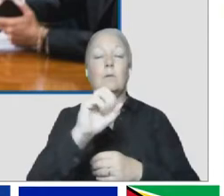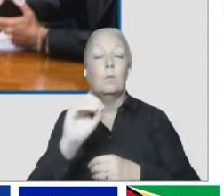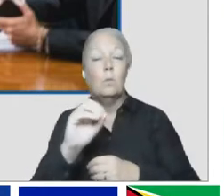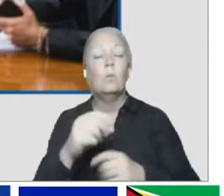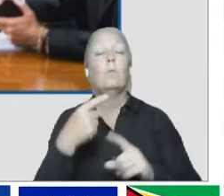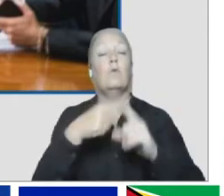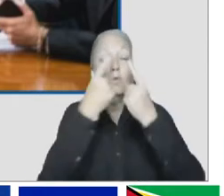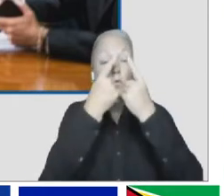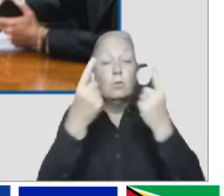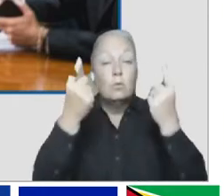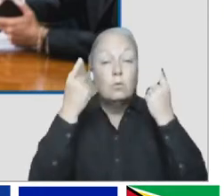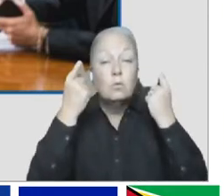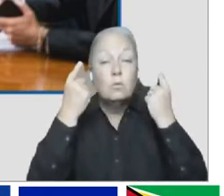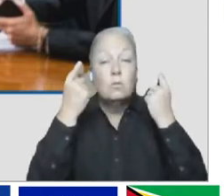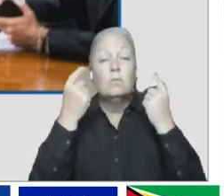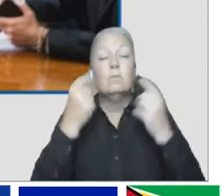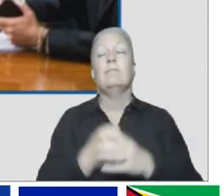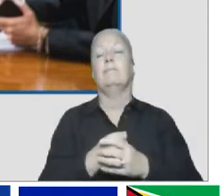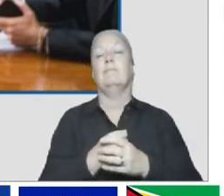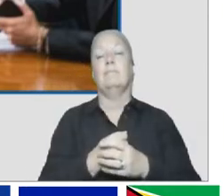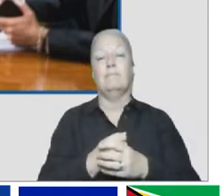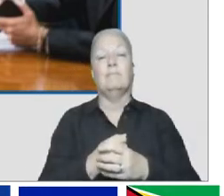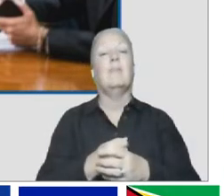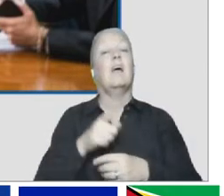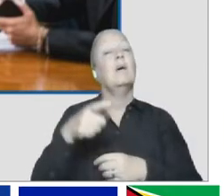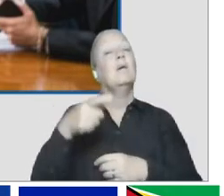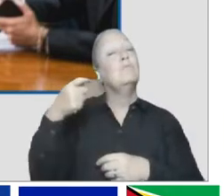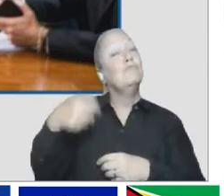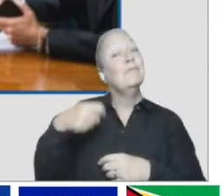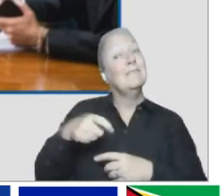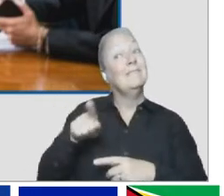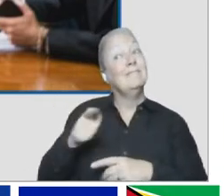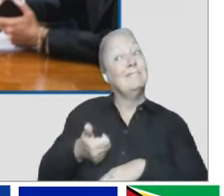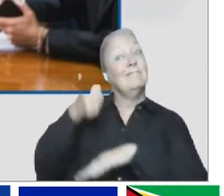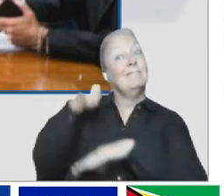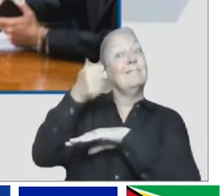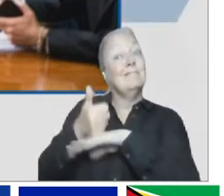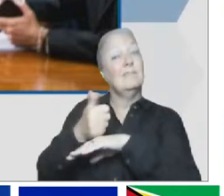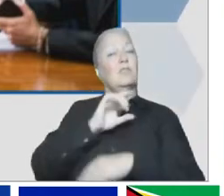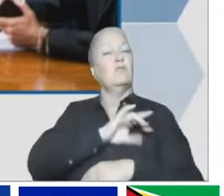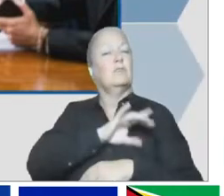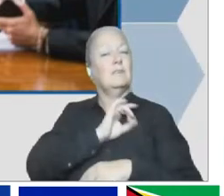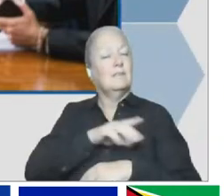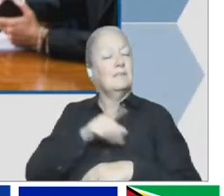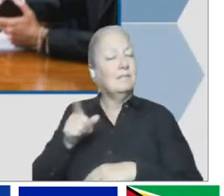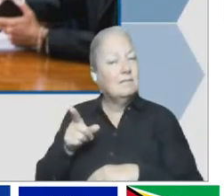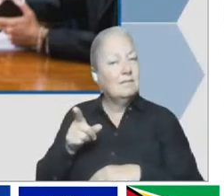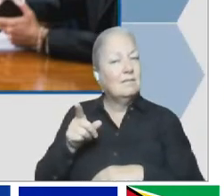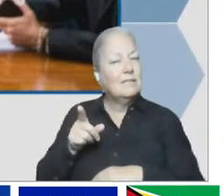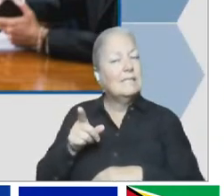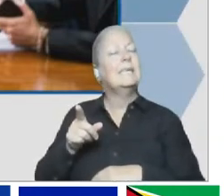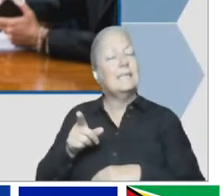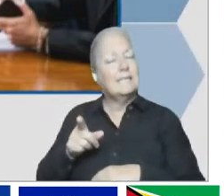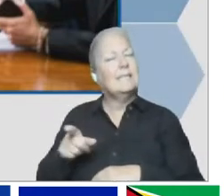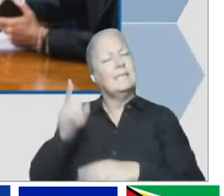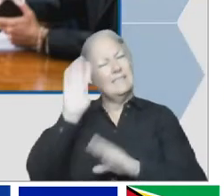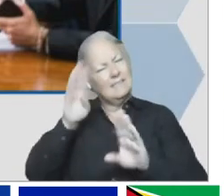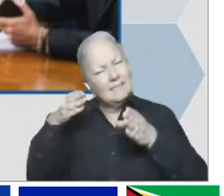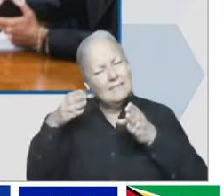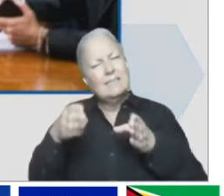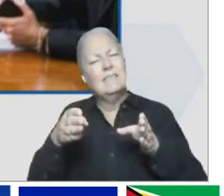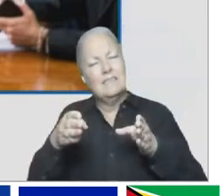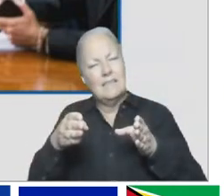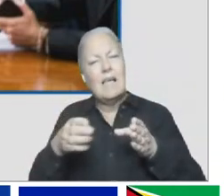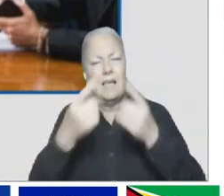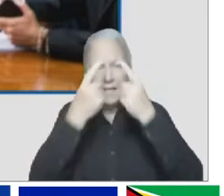The president focused on the academia, on the